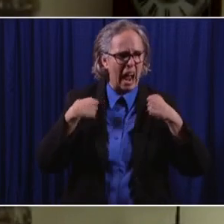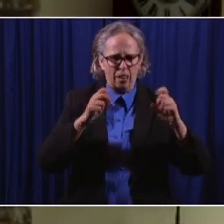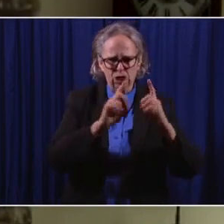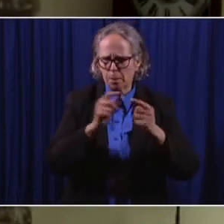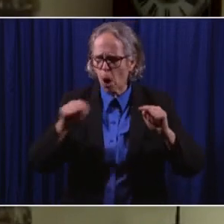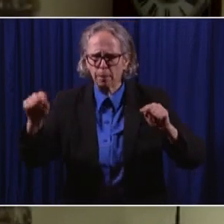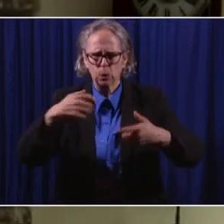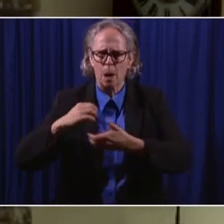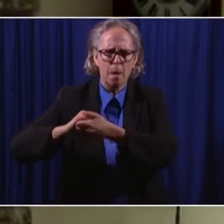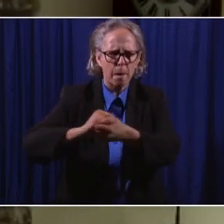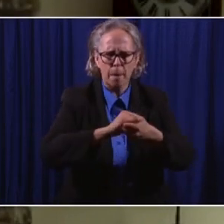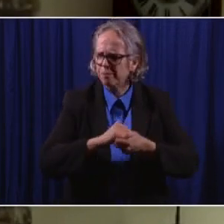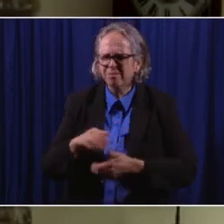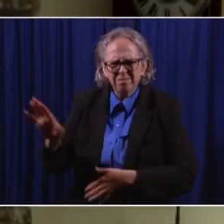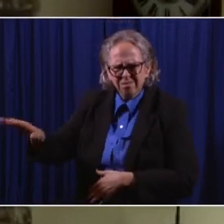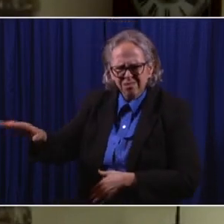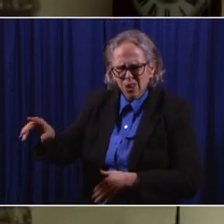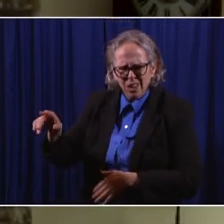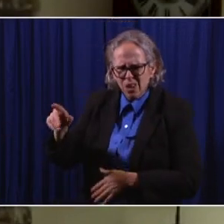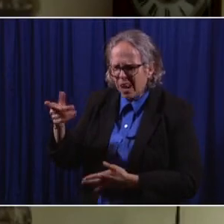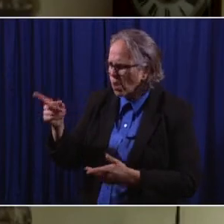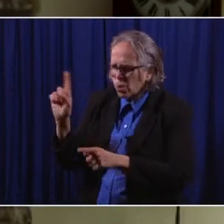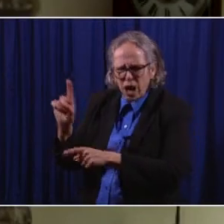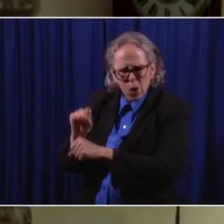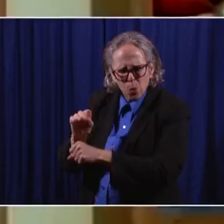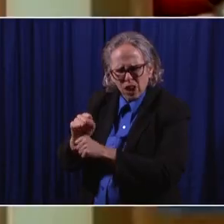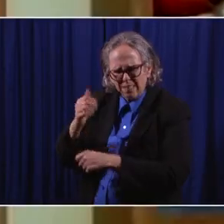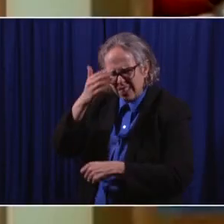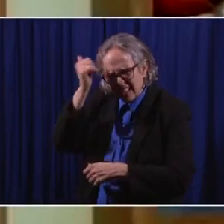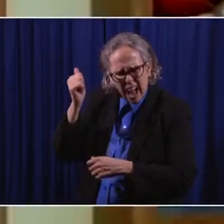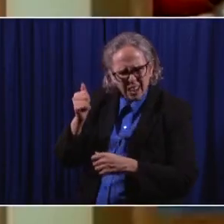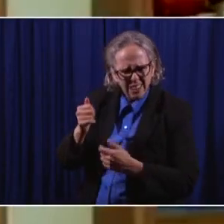me Mansfield, Akron. Yes.